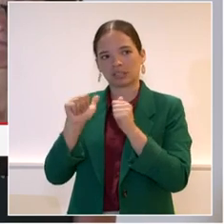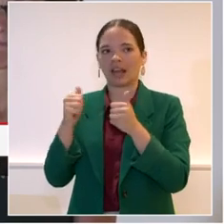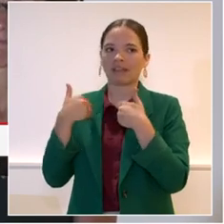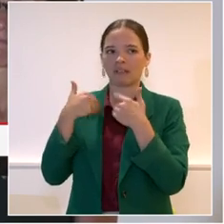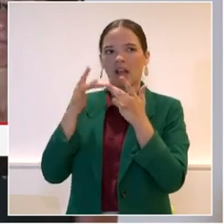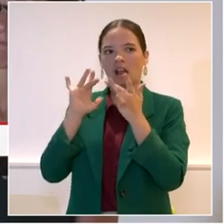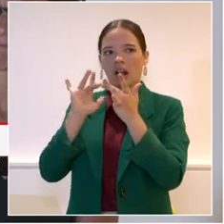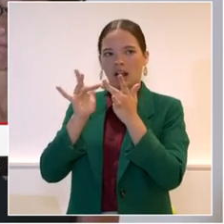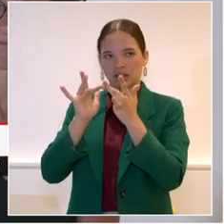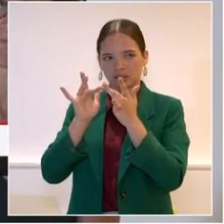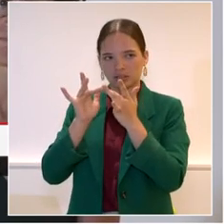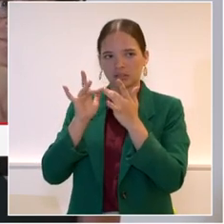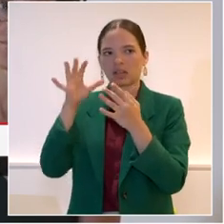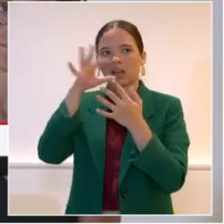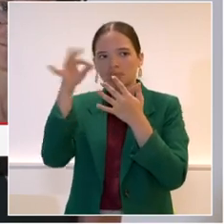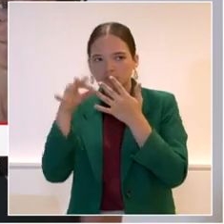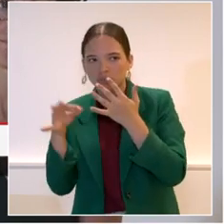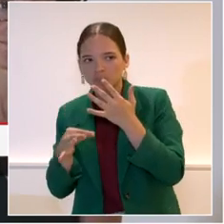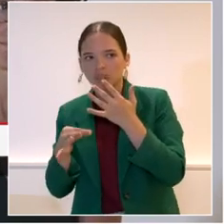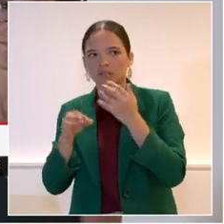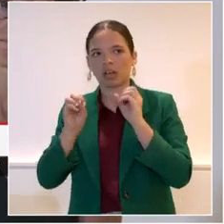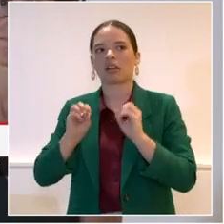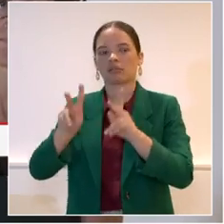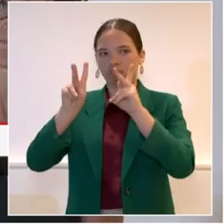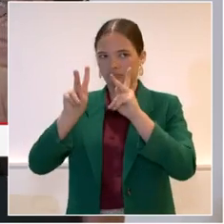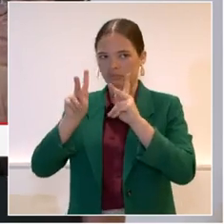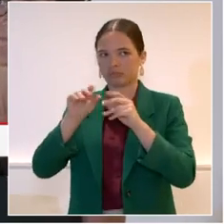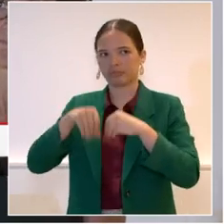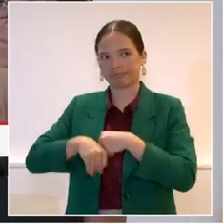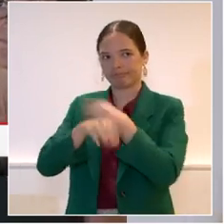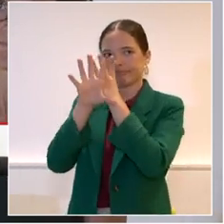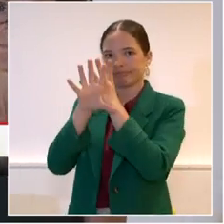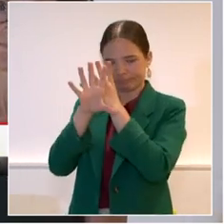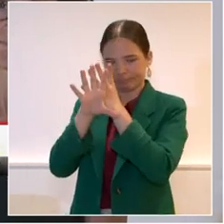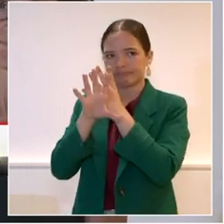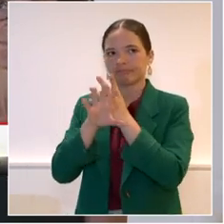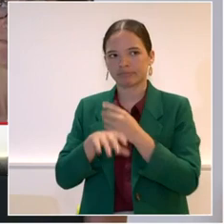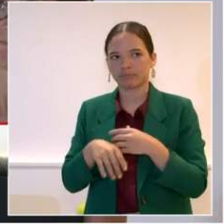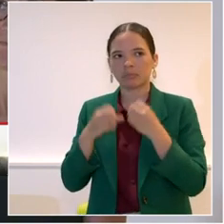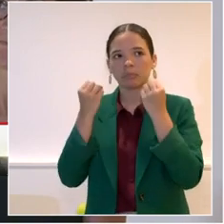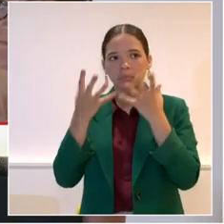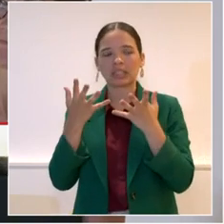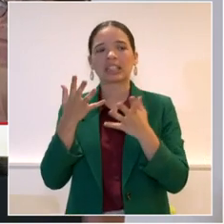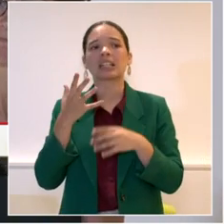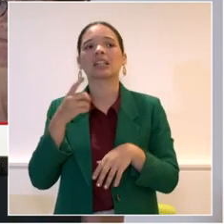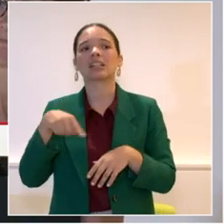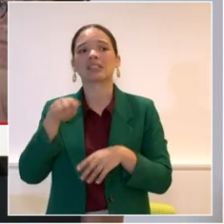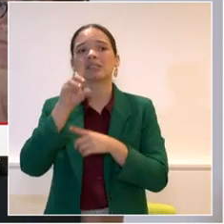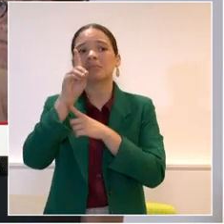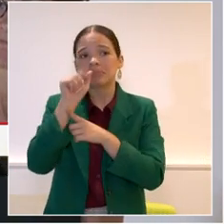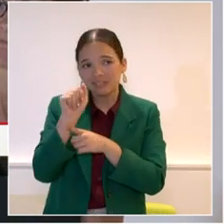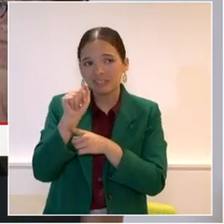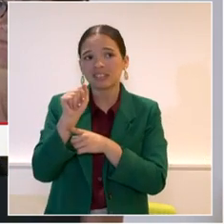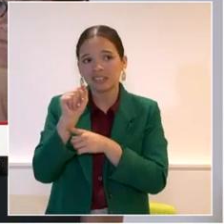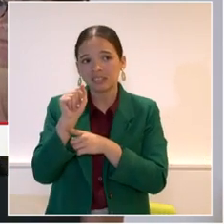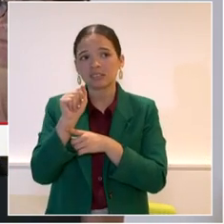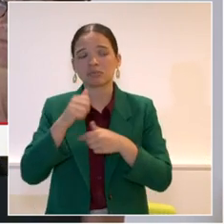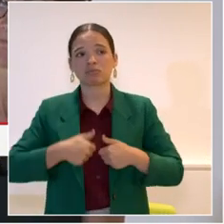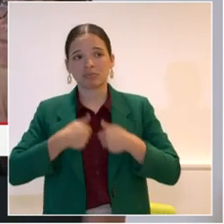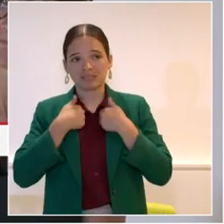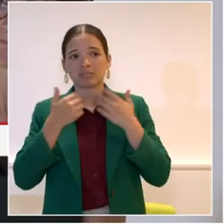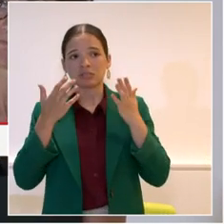a lot of members of our disabled community have found worked well for them, including